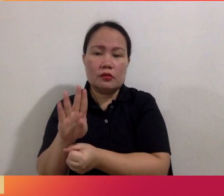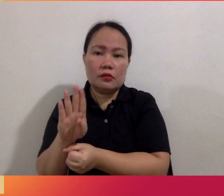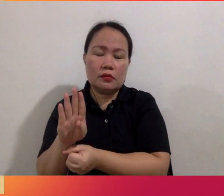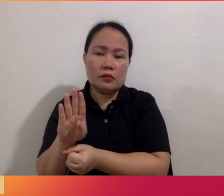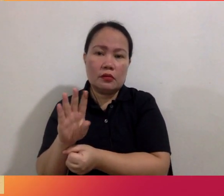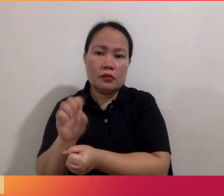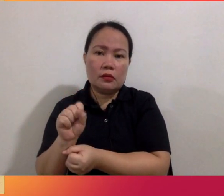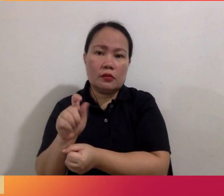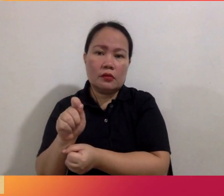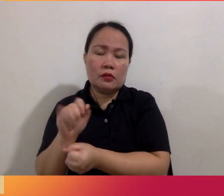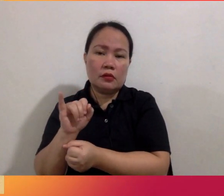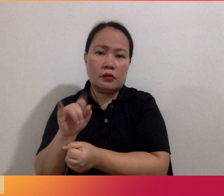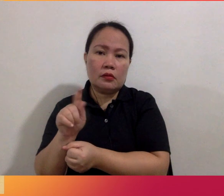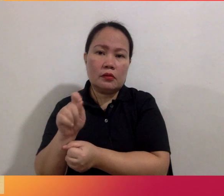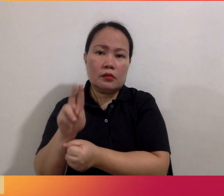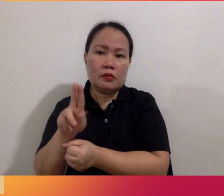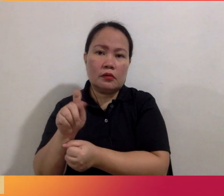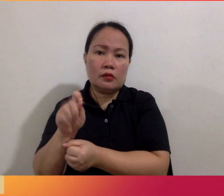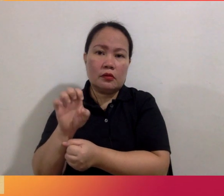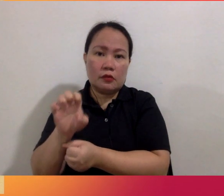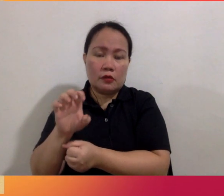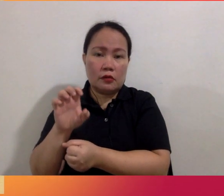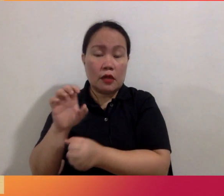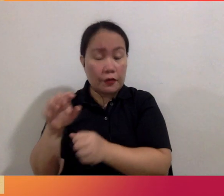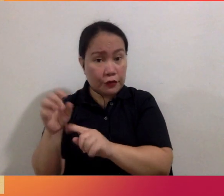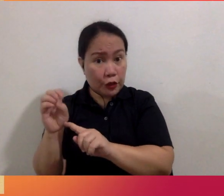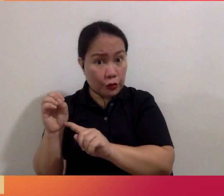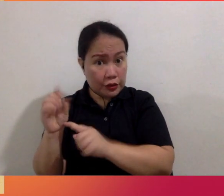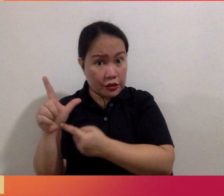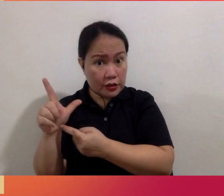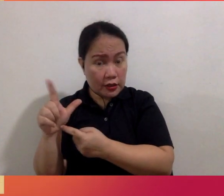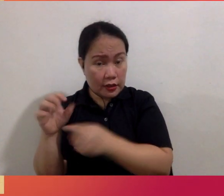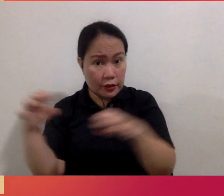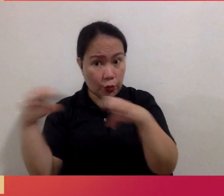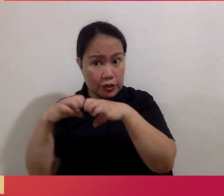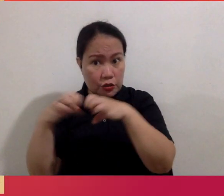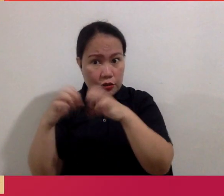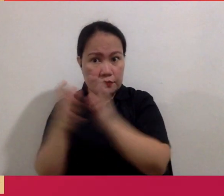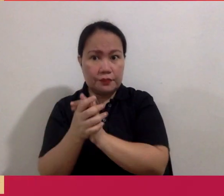we're going to substitute the 3 and 8 sa original equation.